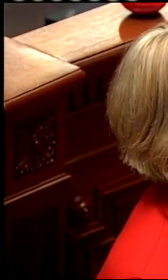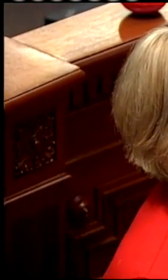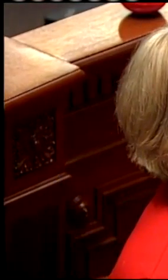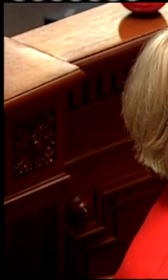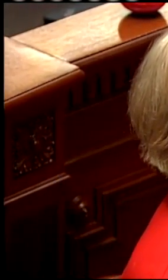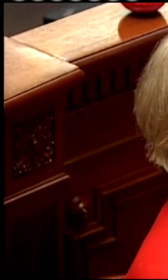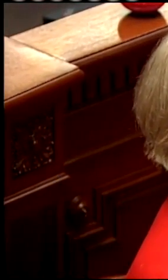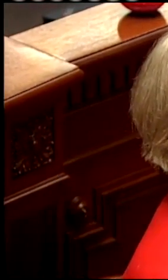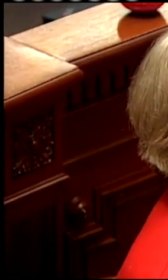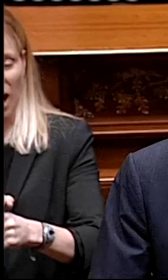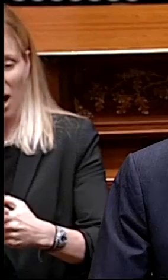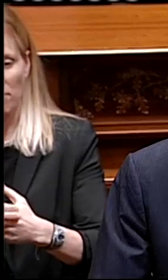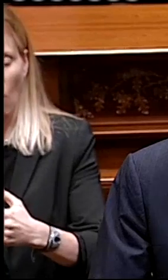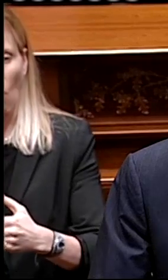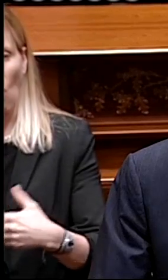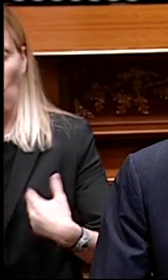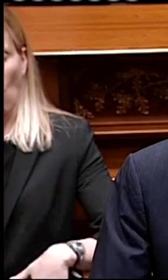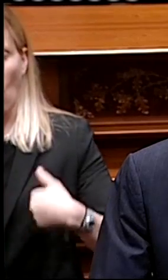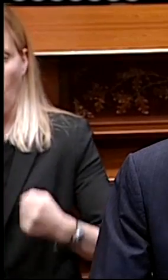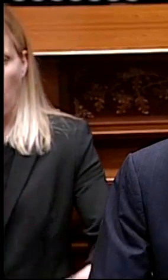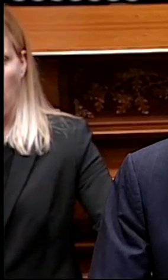The task ahead of us is daunting.